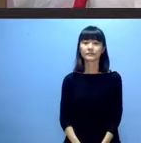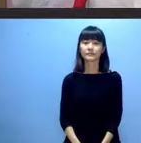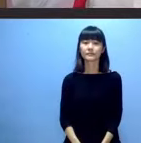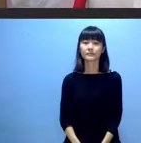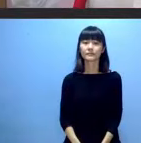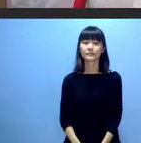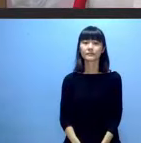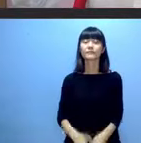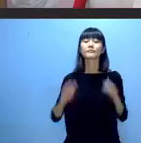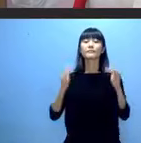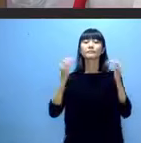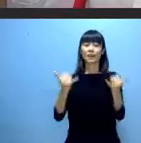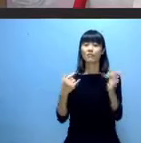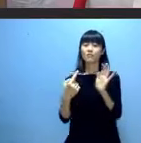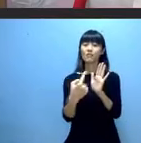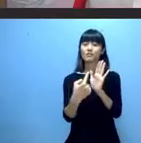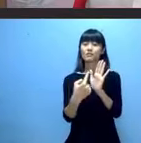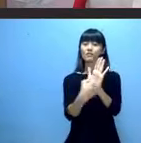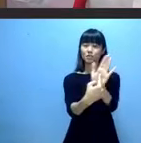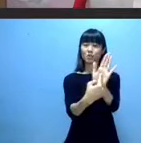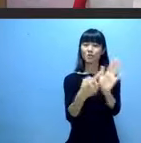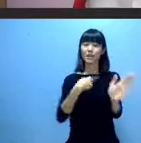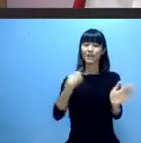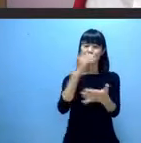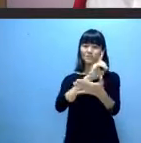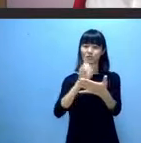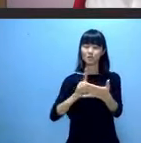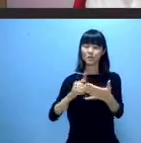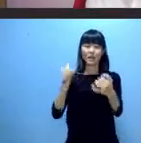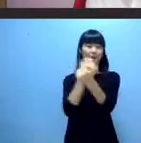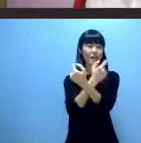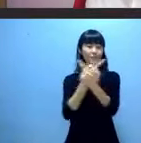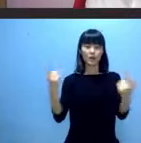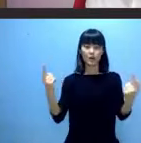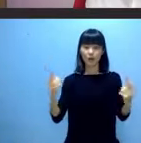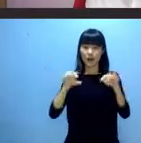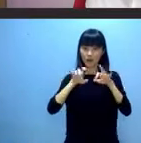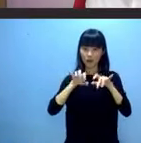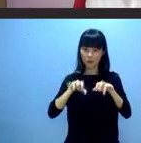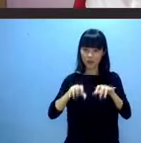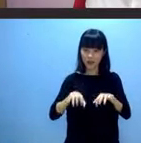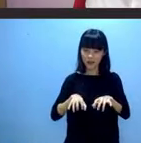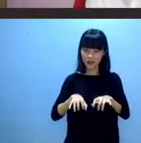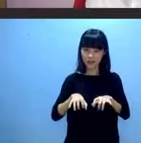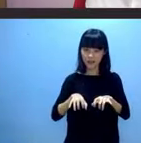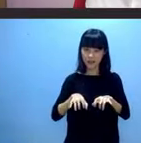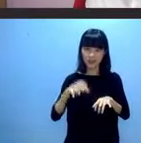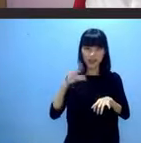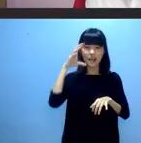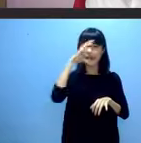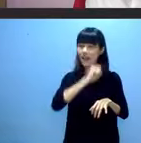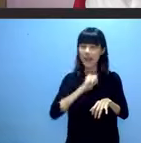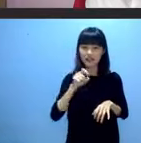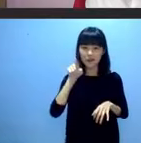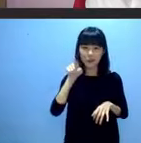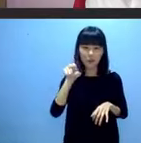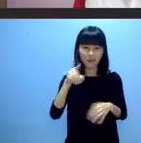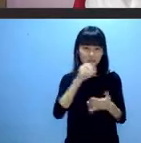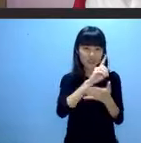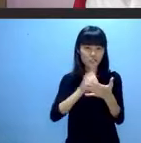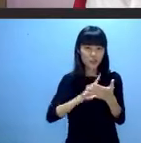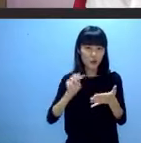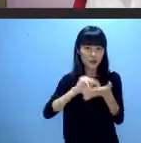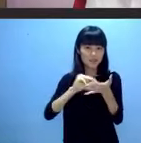Deborah, show us your drawing. Everybody else comments below as to what that drawing